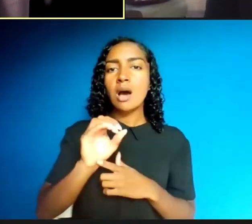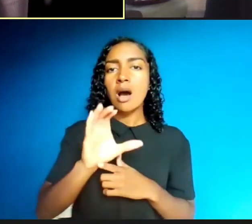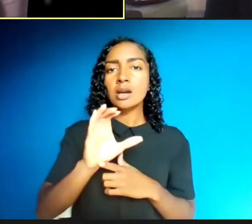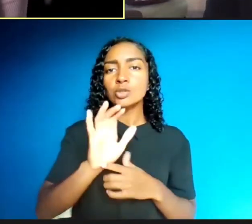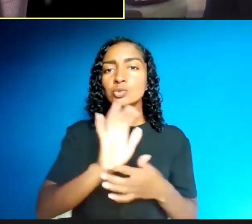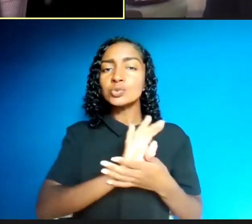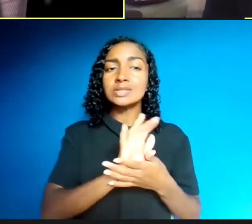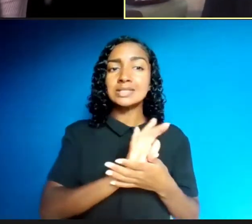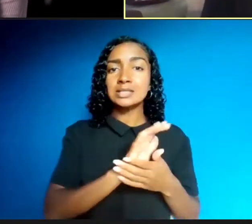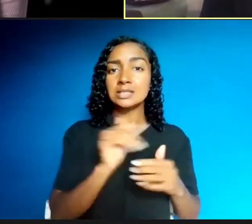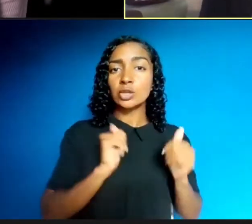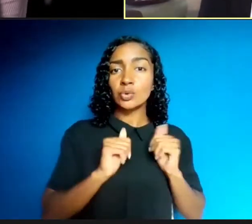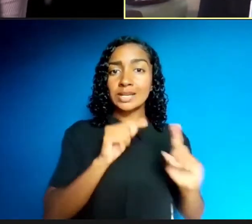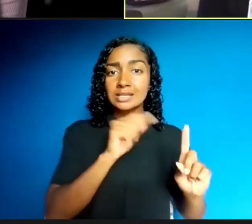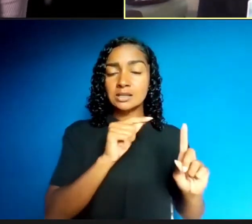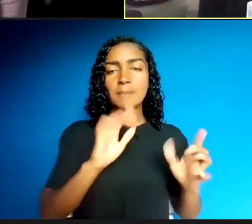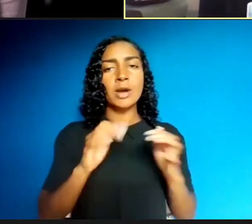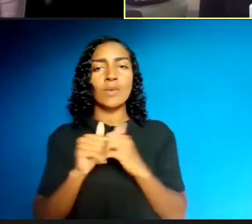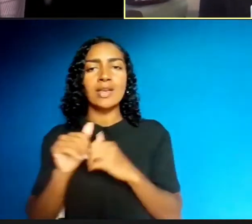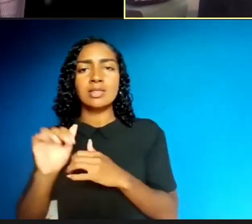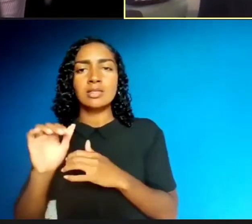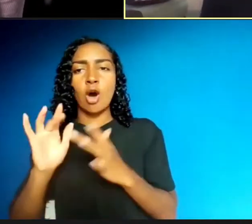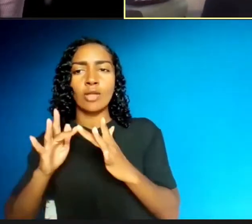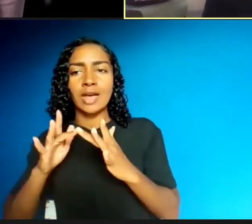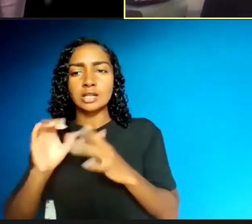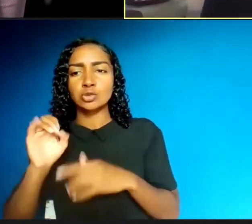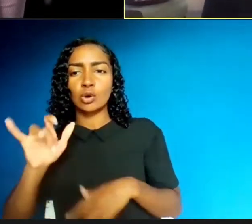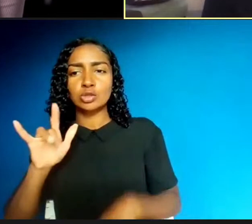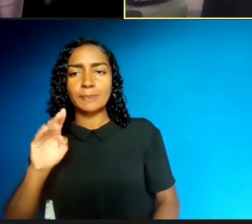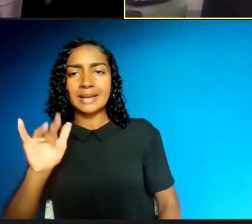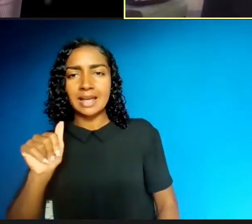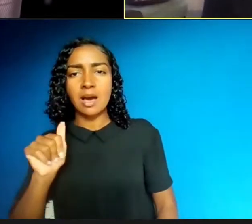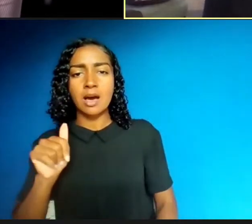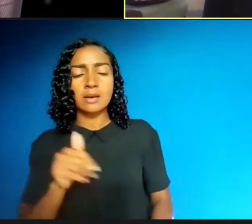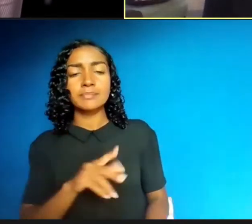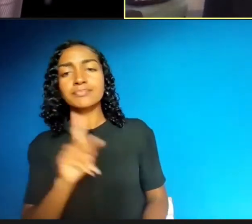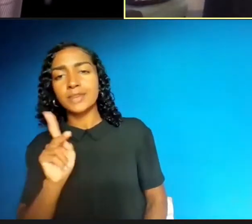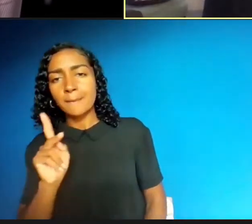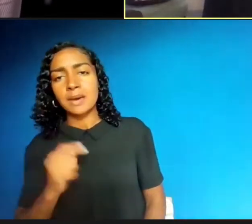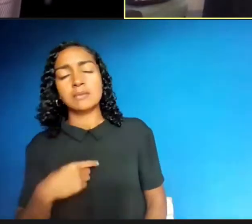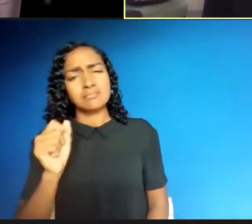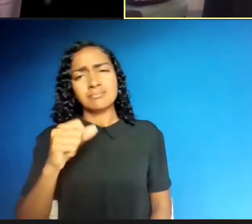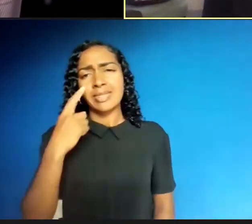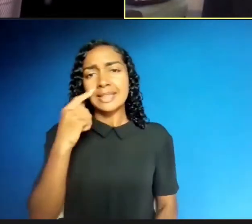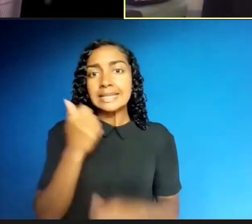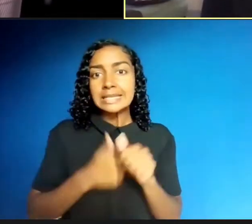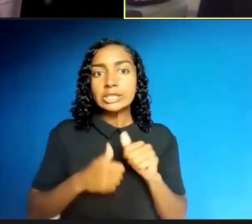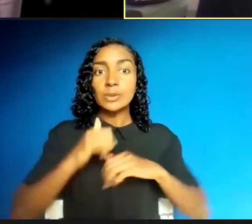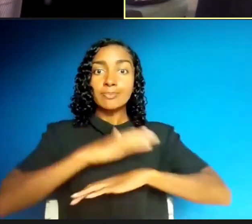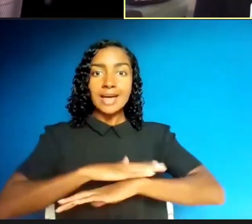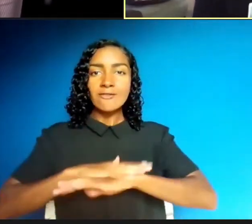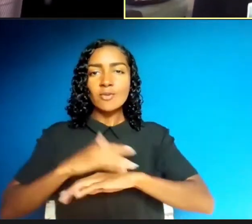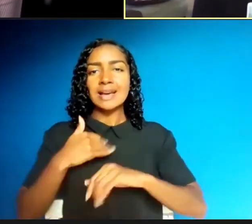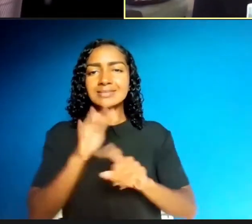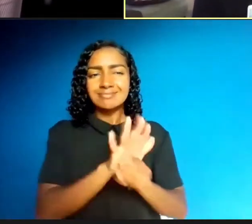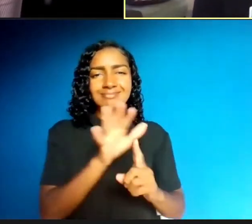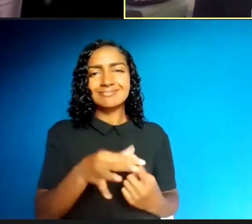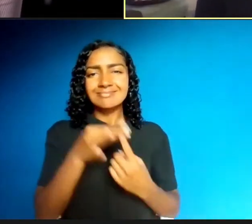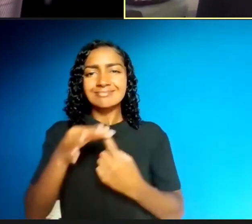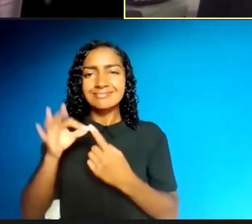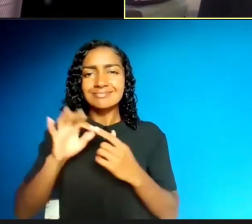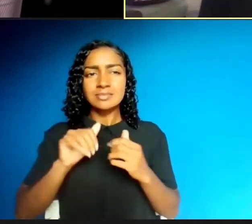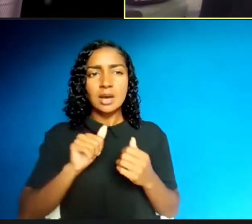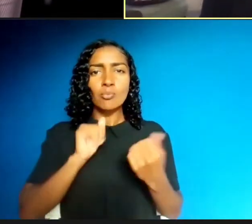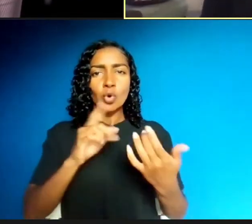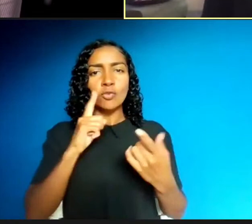that? Yeah, I mean, I think every platform has its own way of its own form of interaction. So, you know,